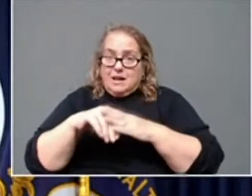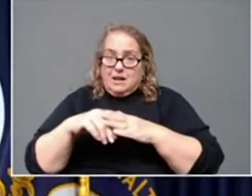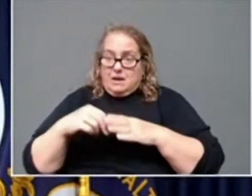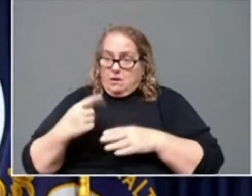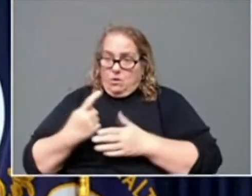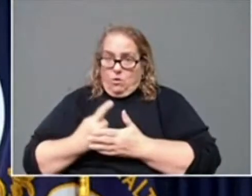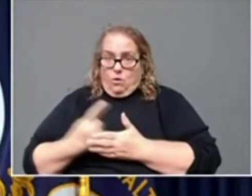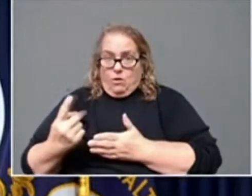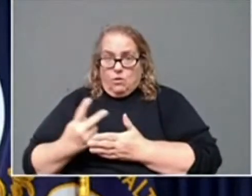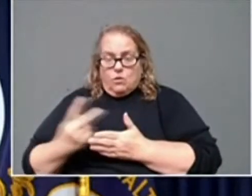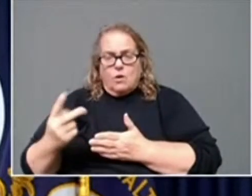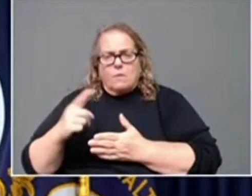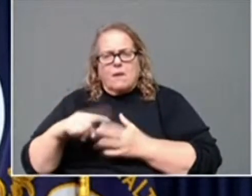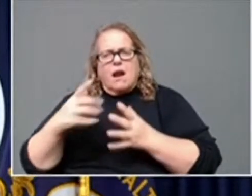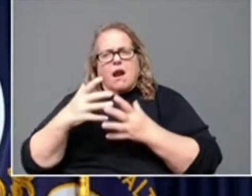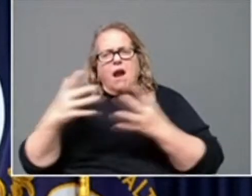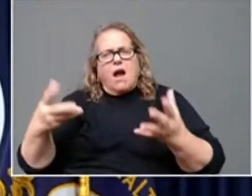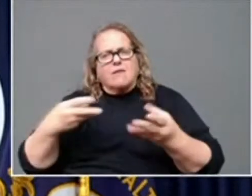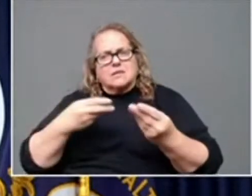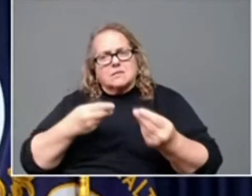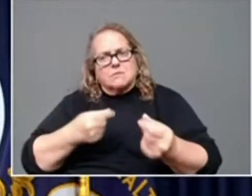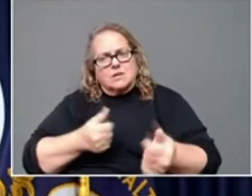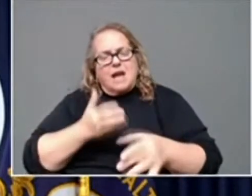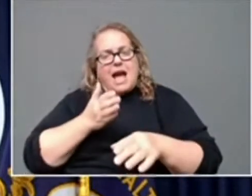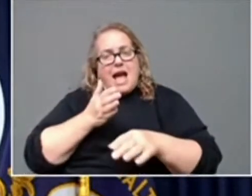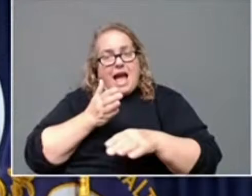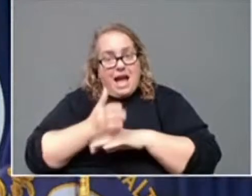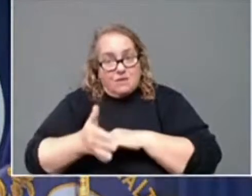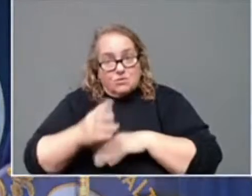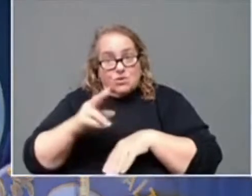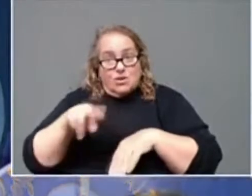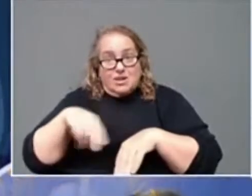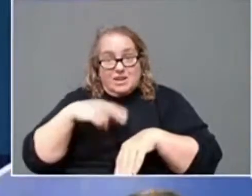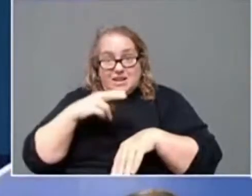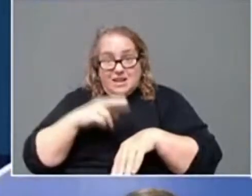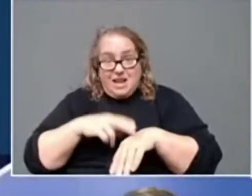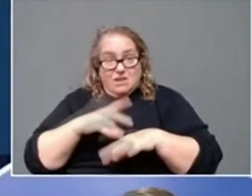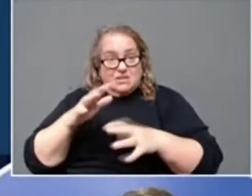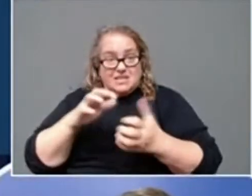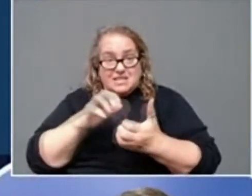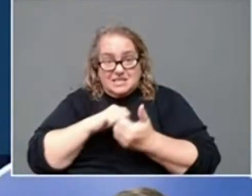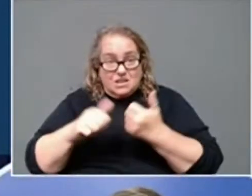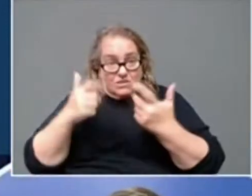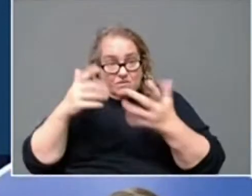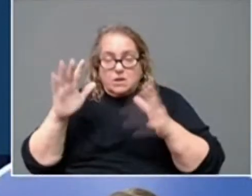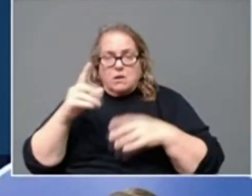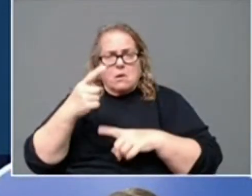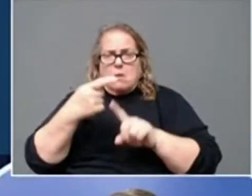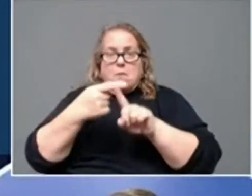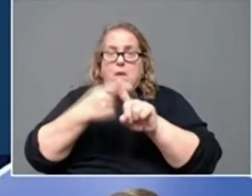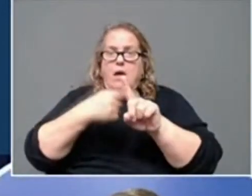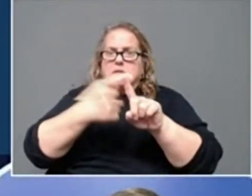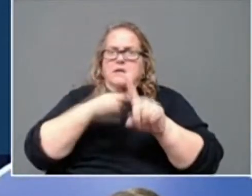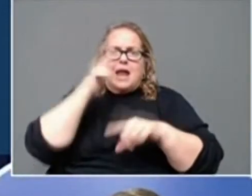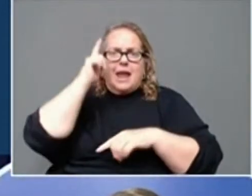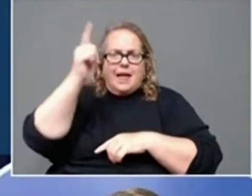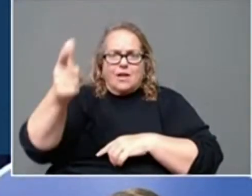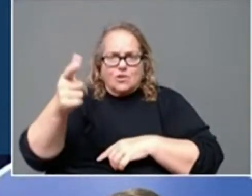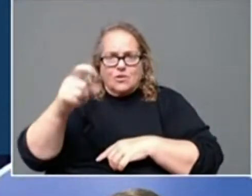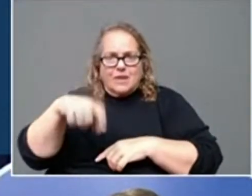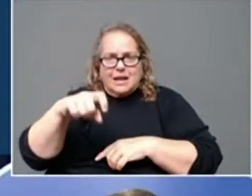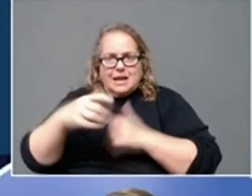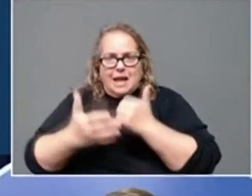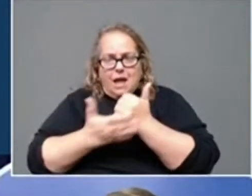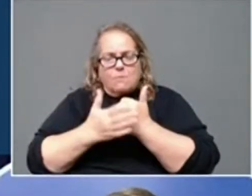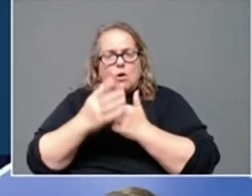lot of expenses after natural disasters are months, maybe even a year out. I've already been talking to the county